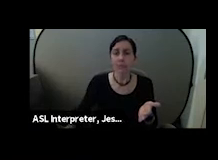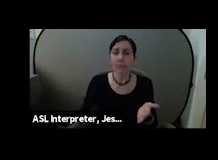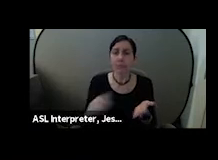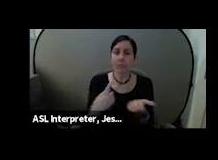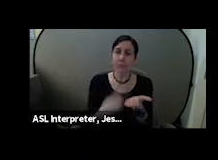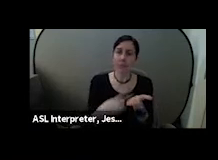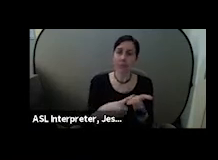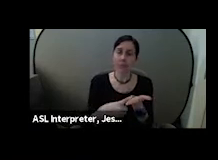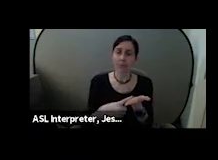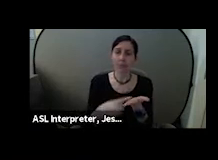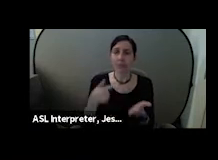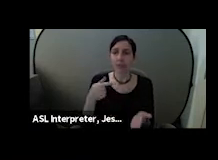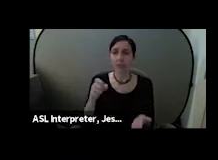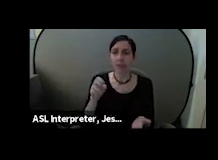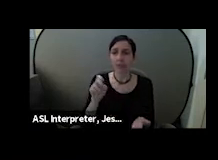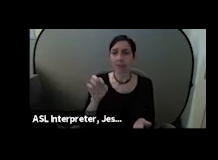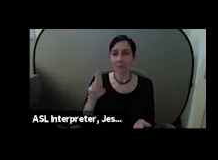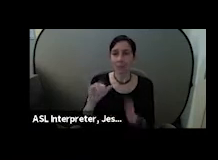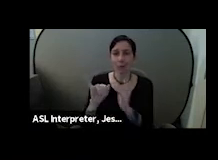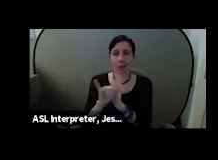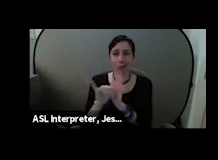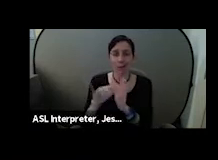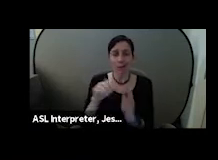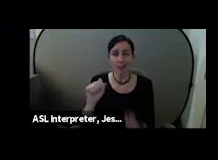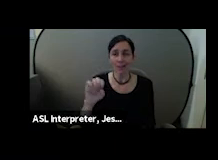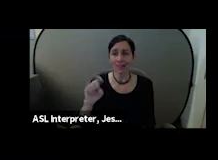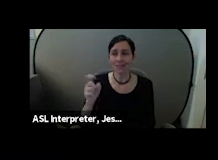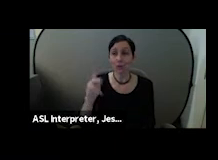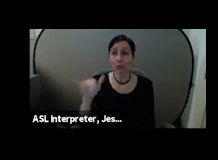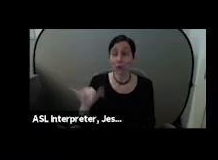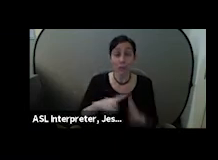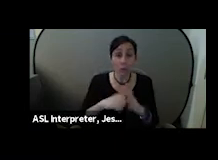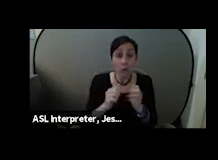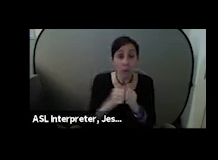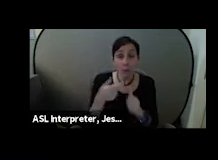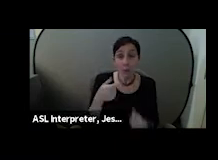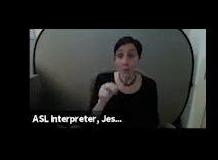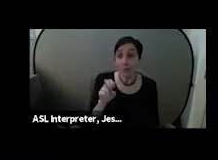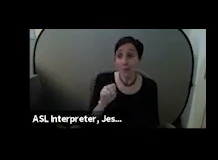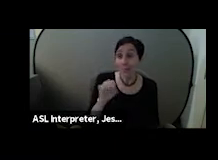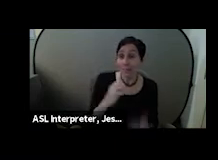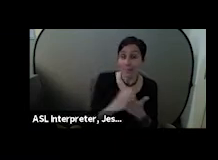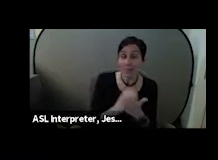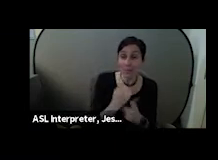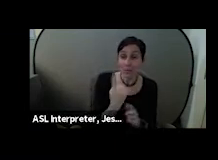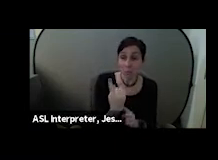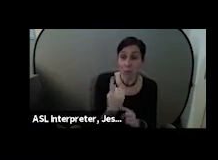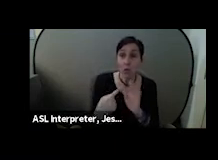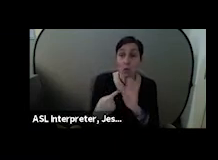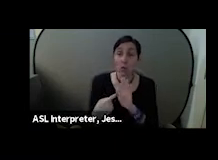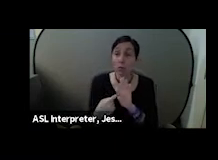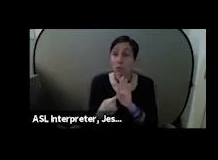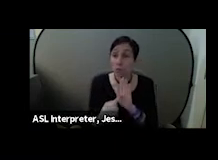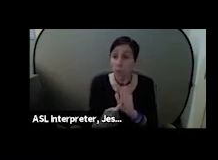and sexuality, starting with Genesis chapter 1, showing that sex and gender have never